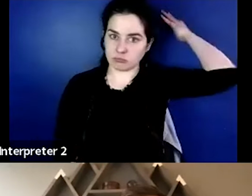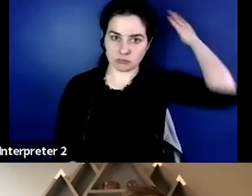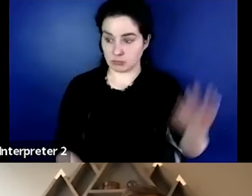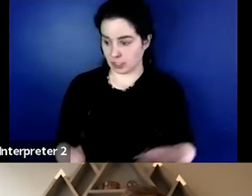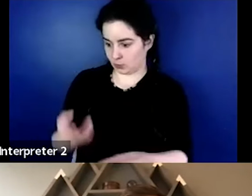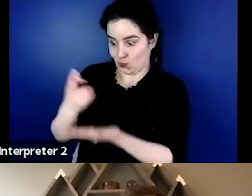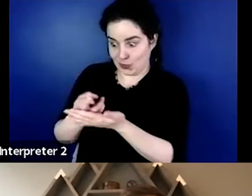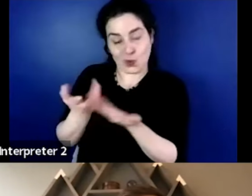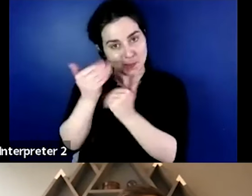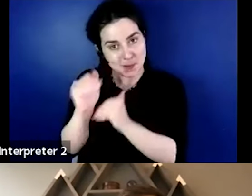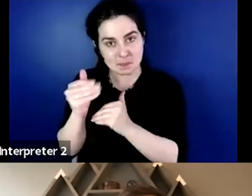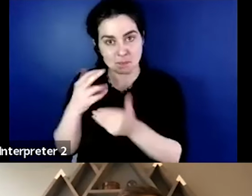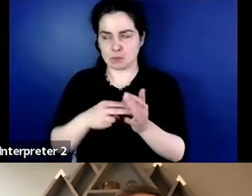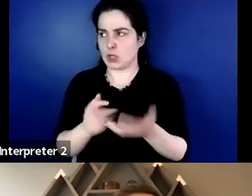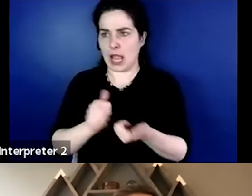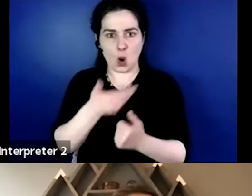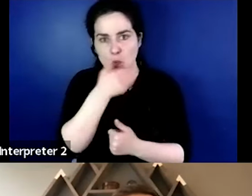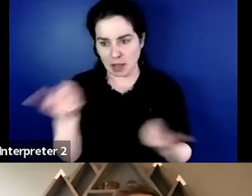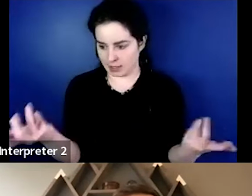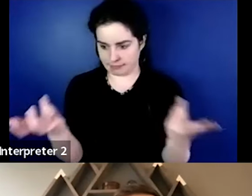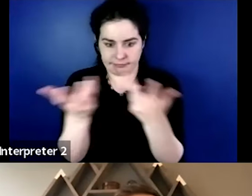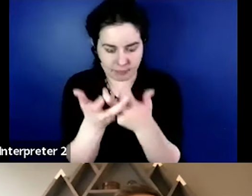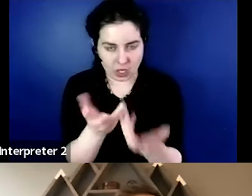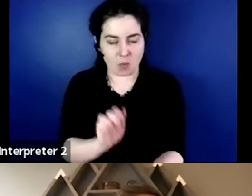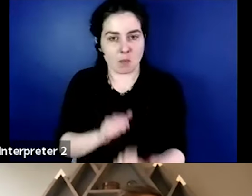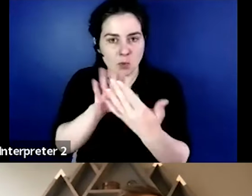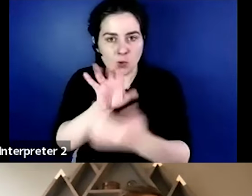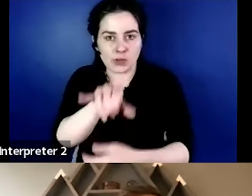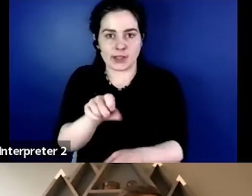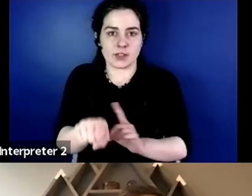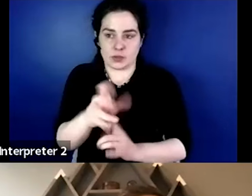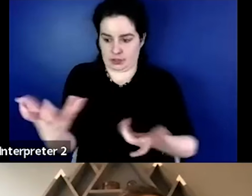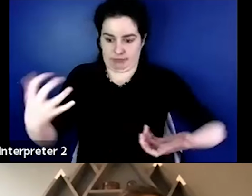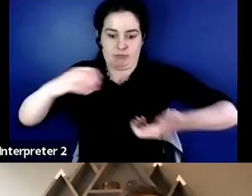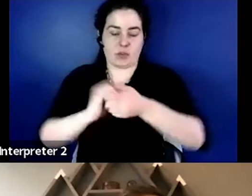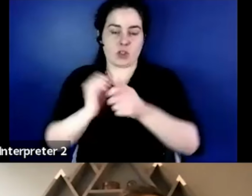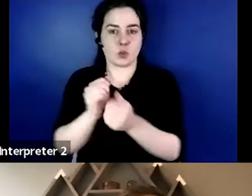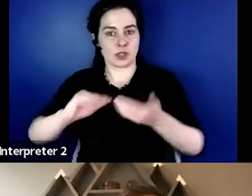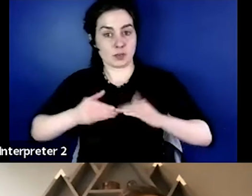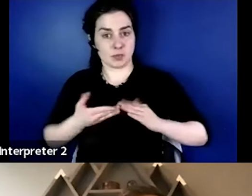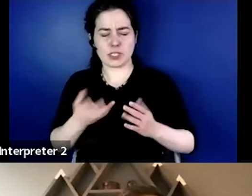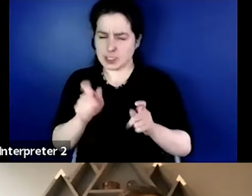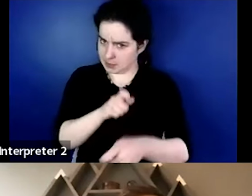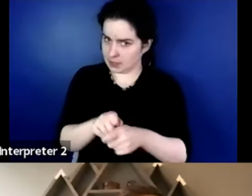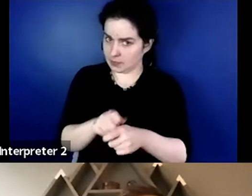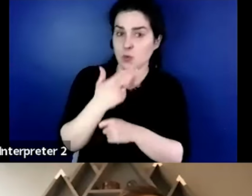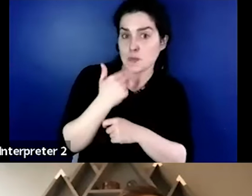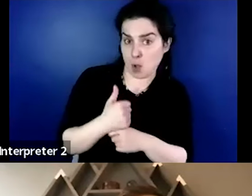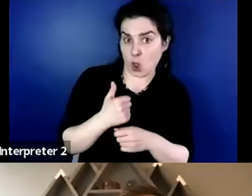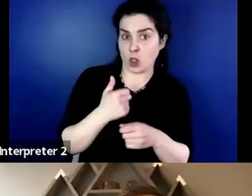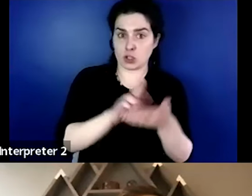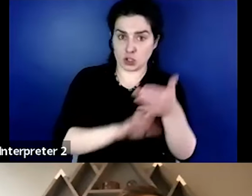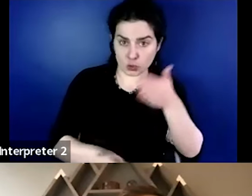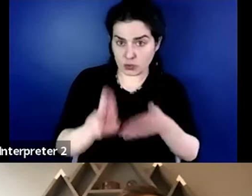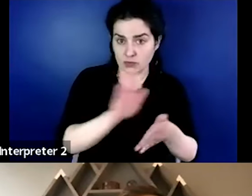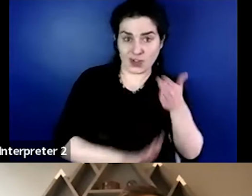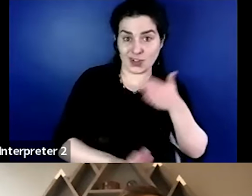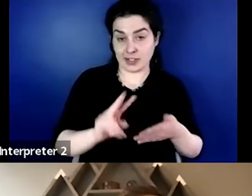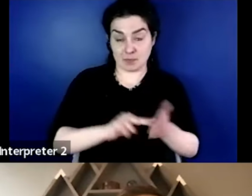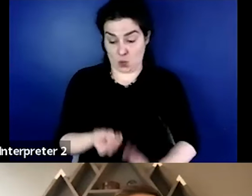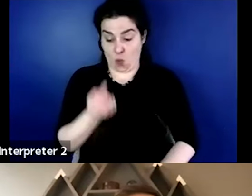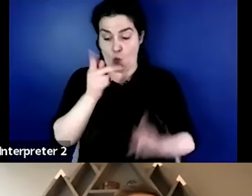than to partner with those in our community, and particularly for small institutions that just don't yet, they have one person doing all